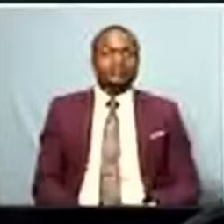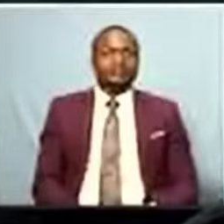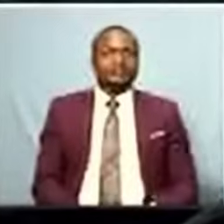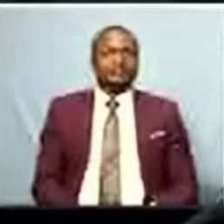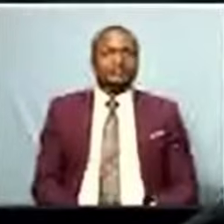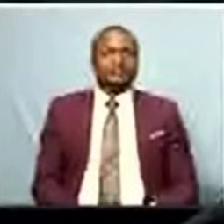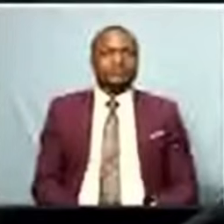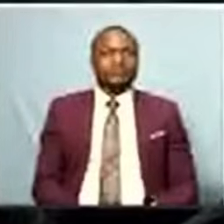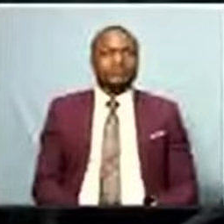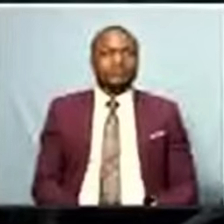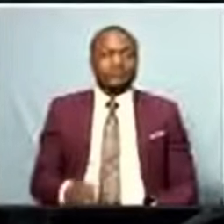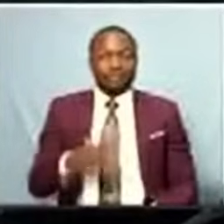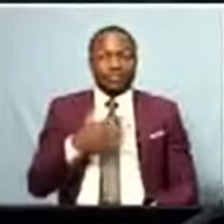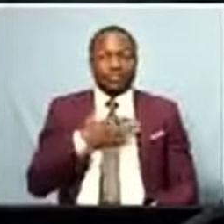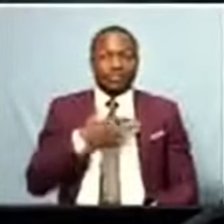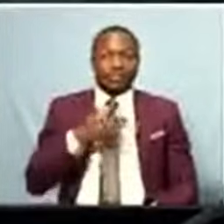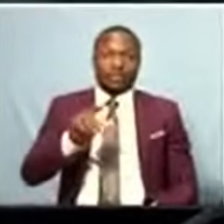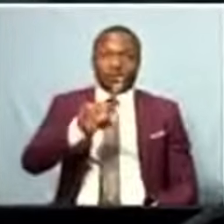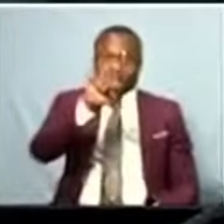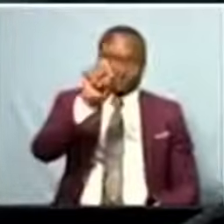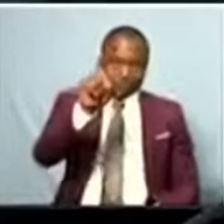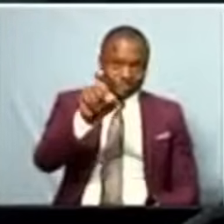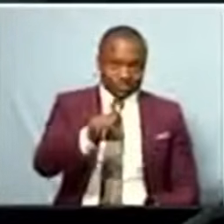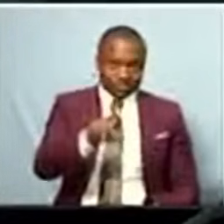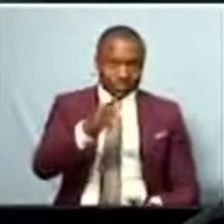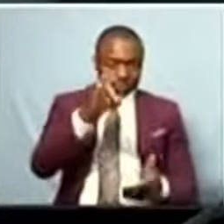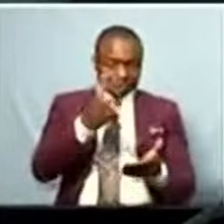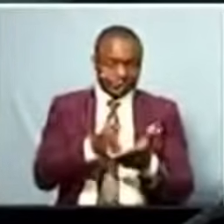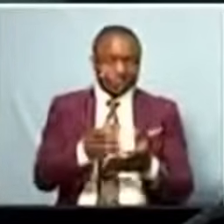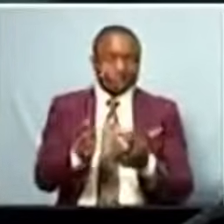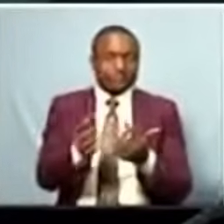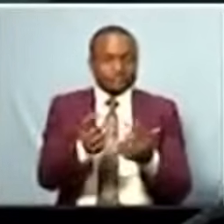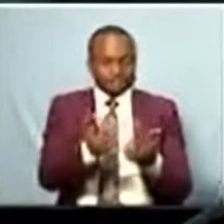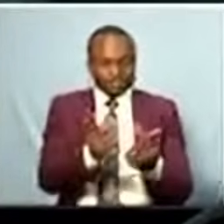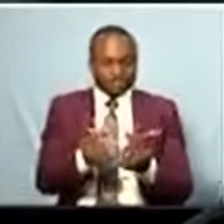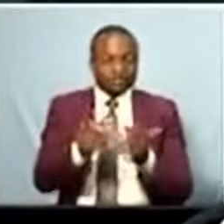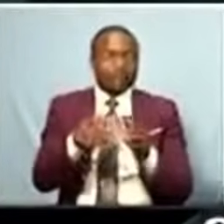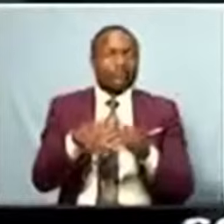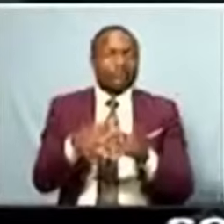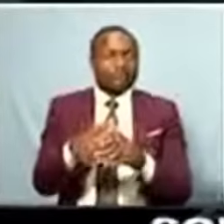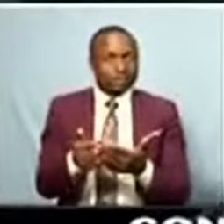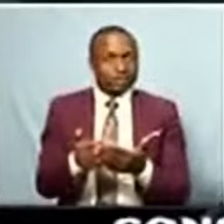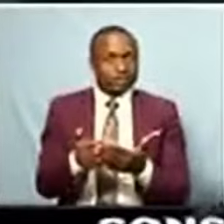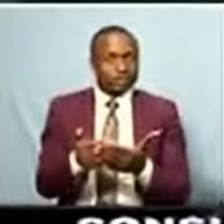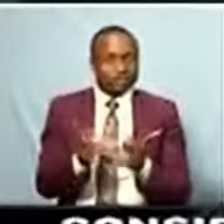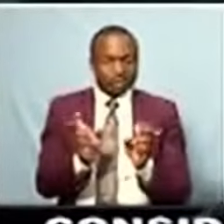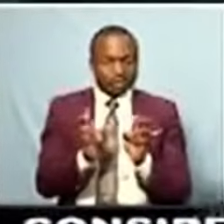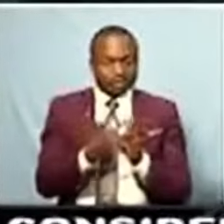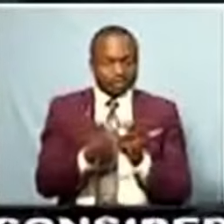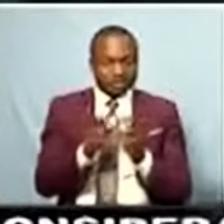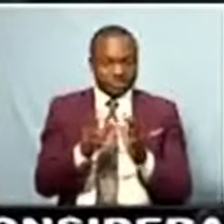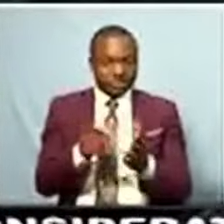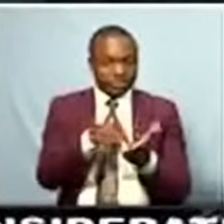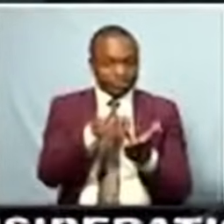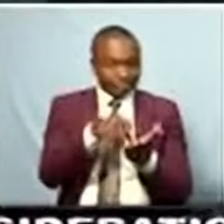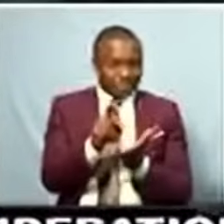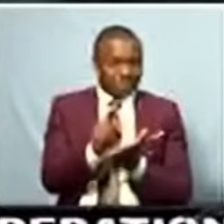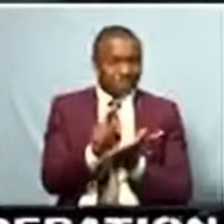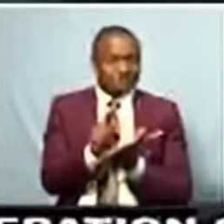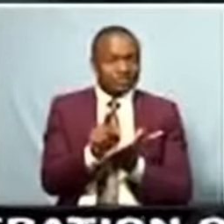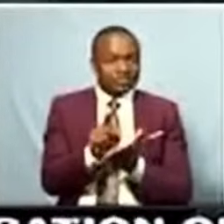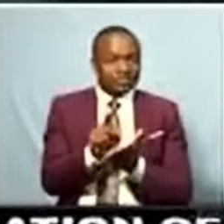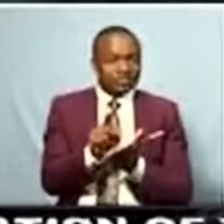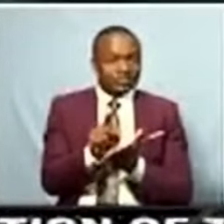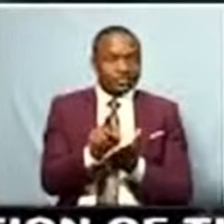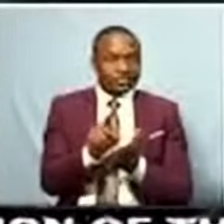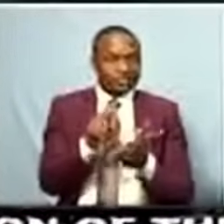So, my question is emanating from this situation. How then was the contractor paid up